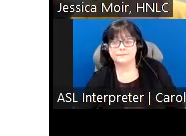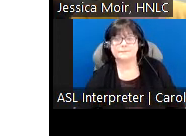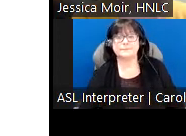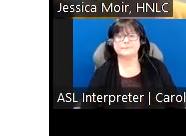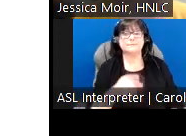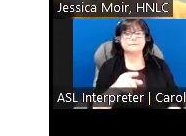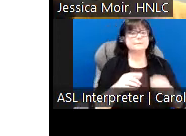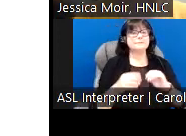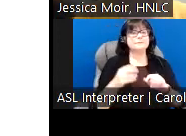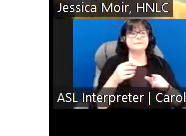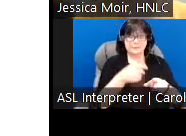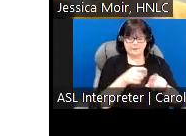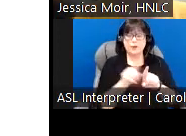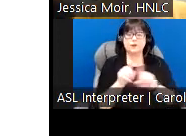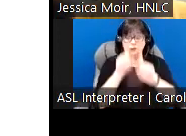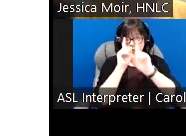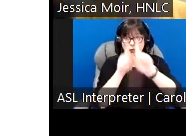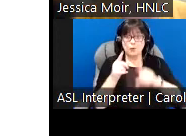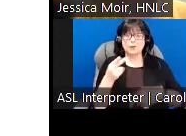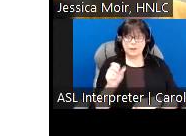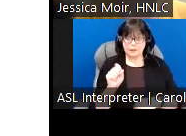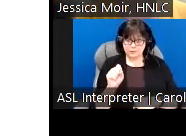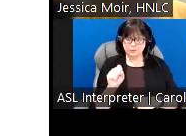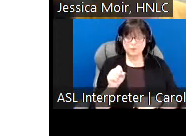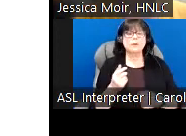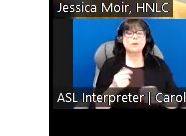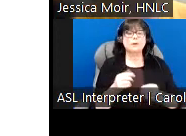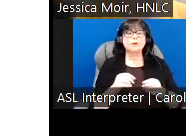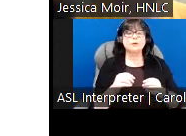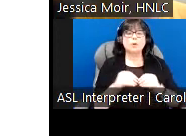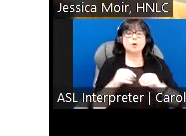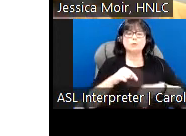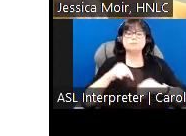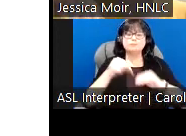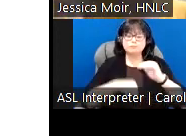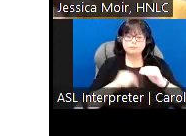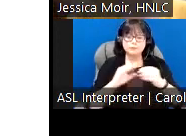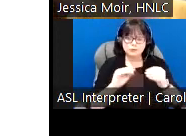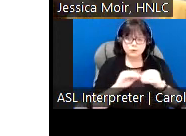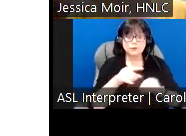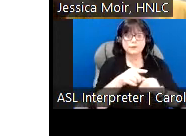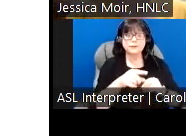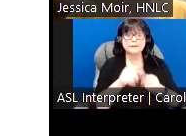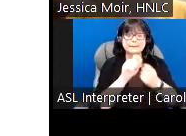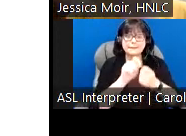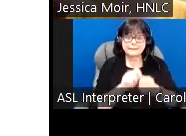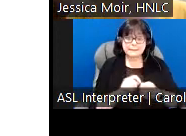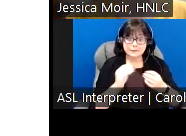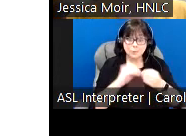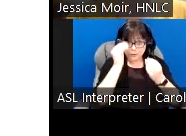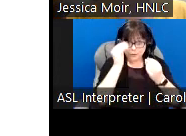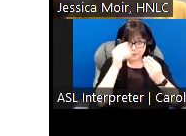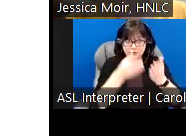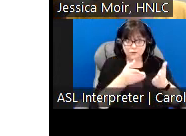goal path. So again, a little bit of longer story, more detailed. What I like about this one is that it's got